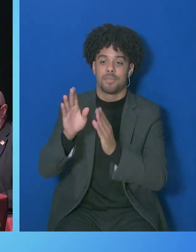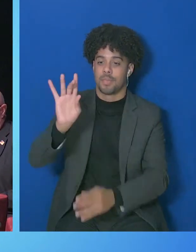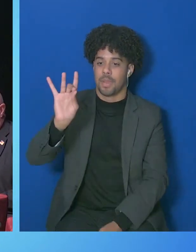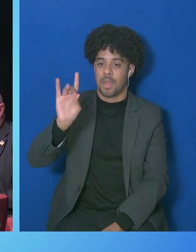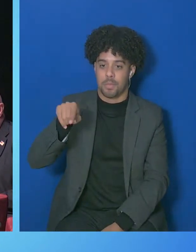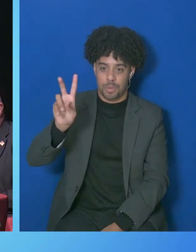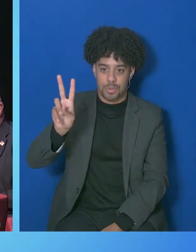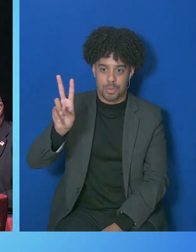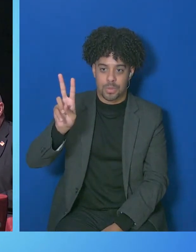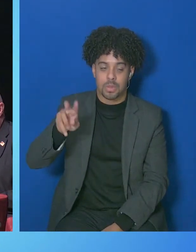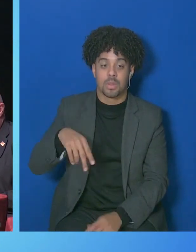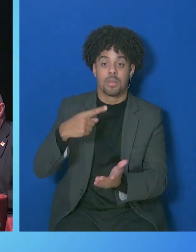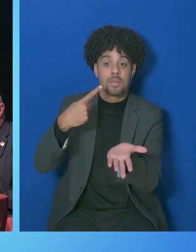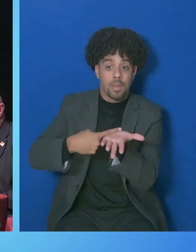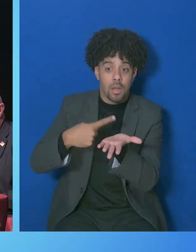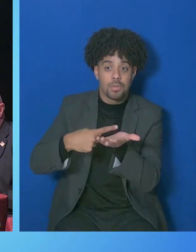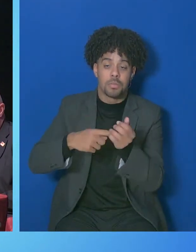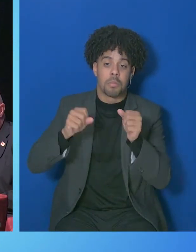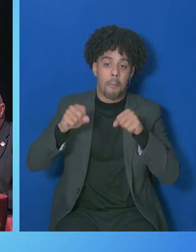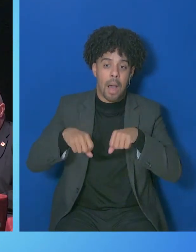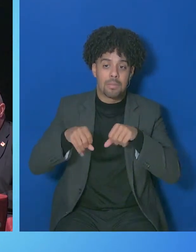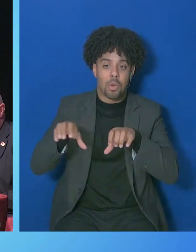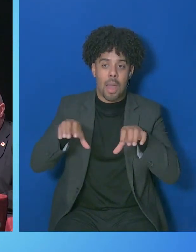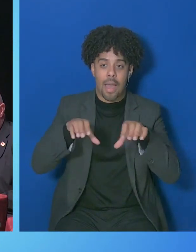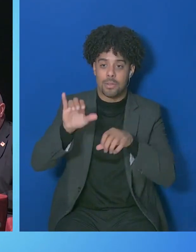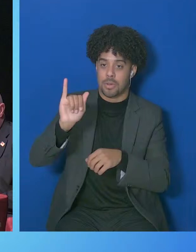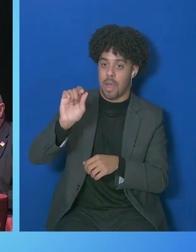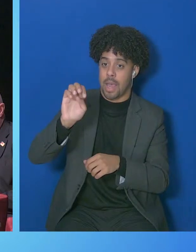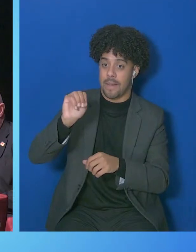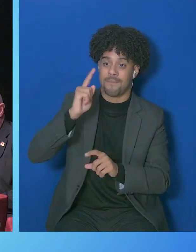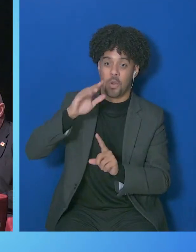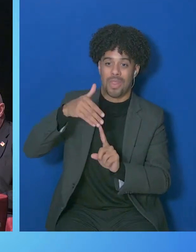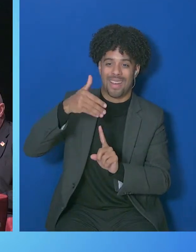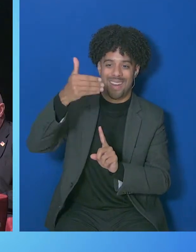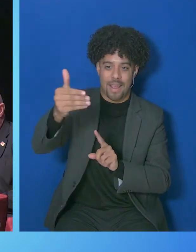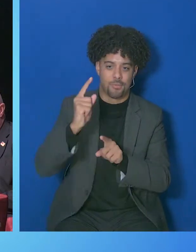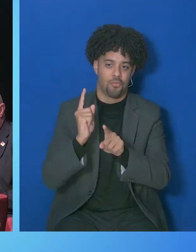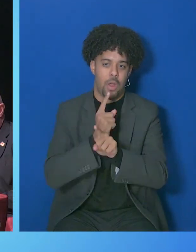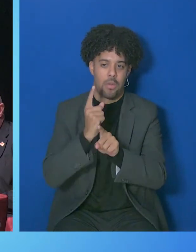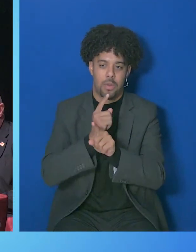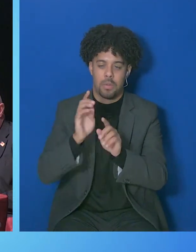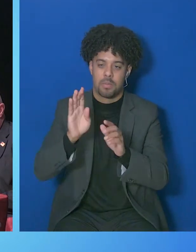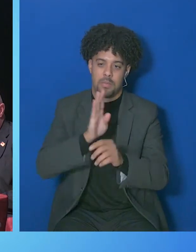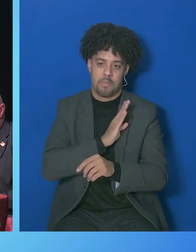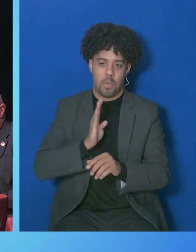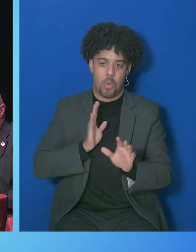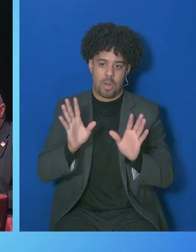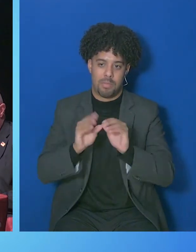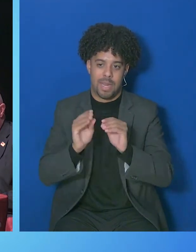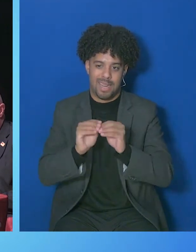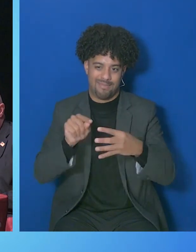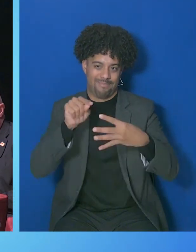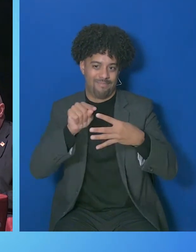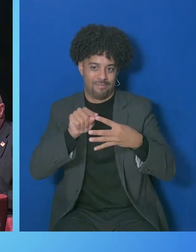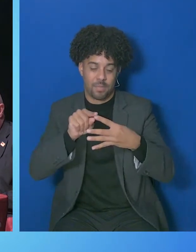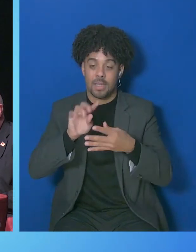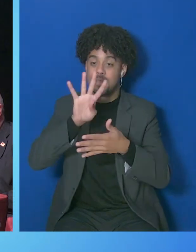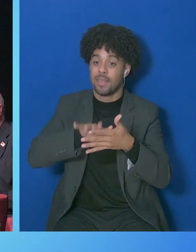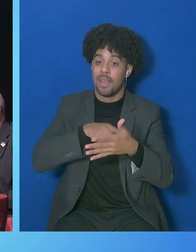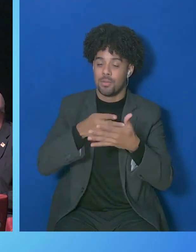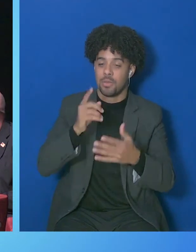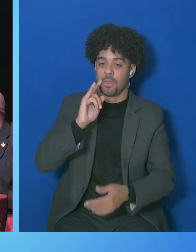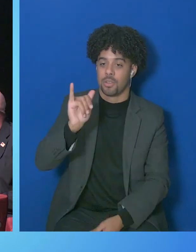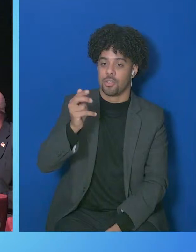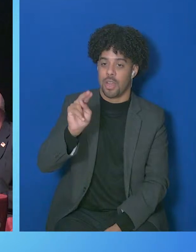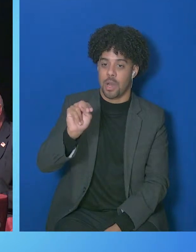discussion and possible action item, agenda items for the next regular board meeting. scheduled for January 16th,